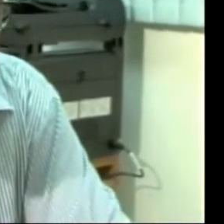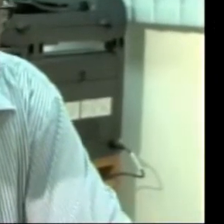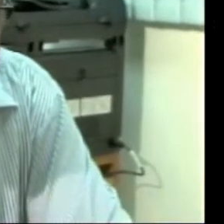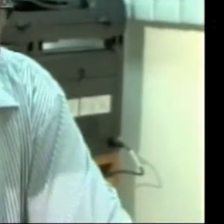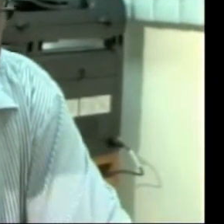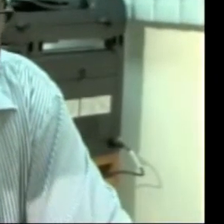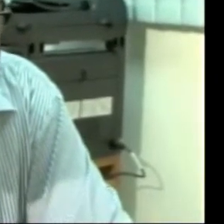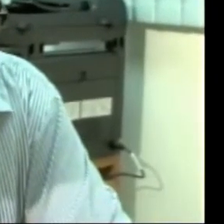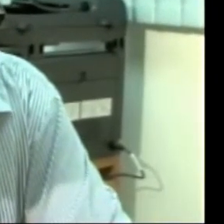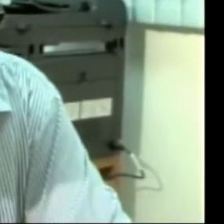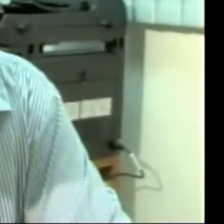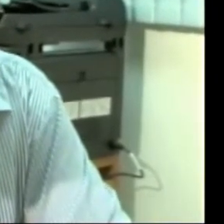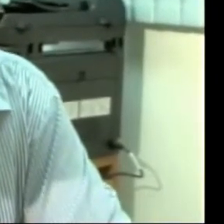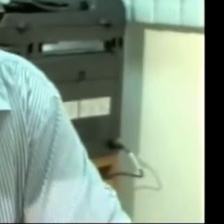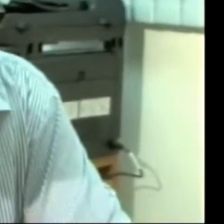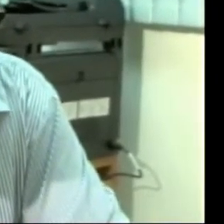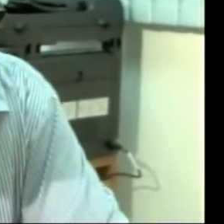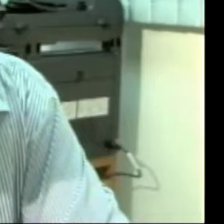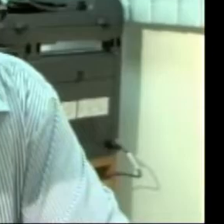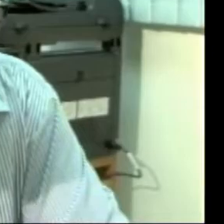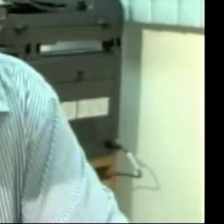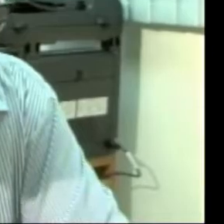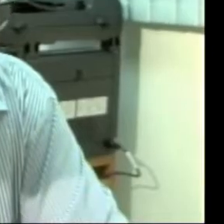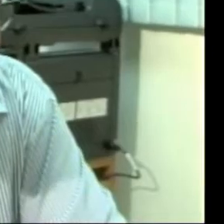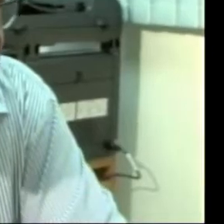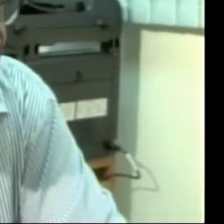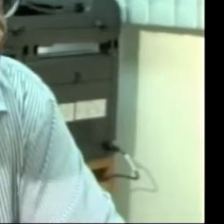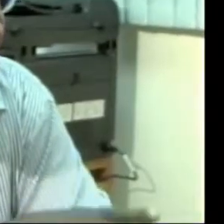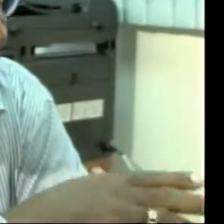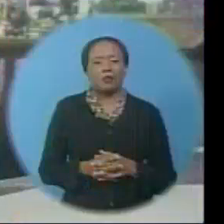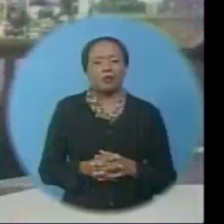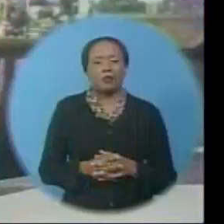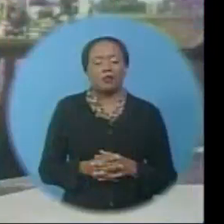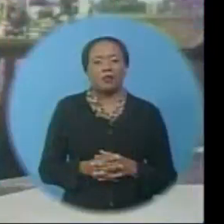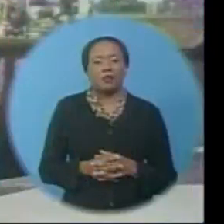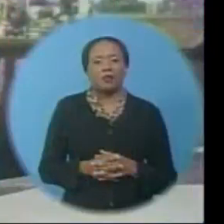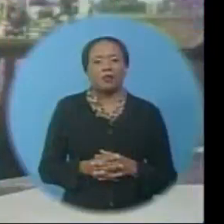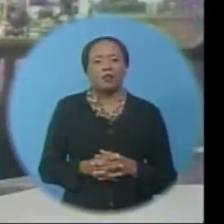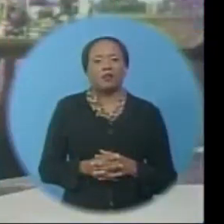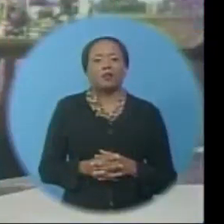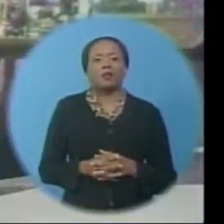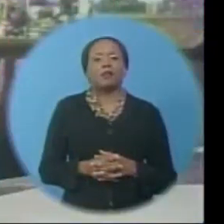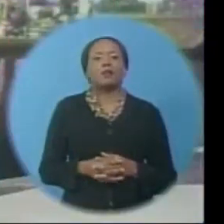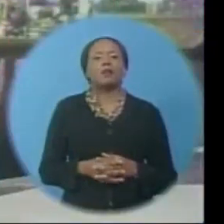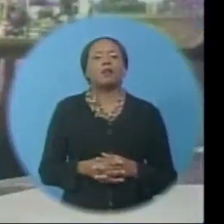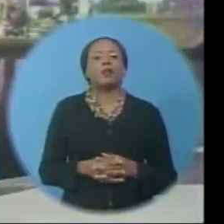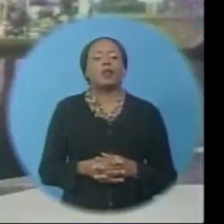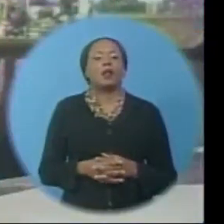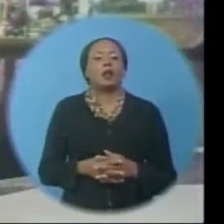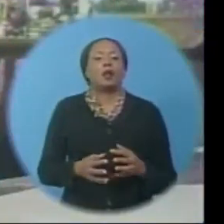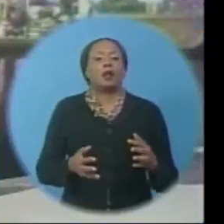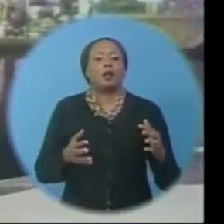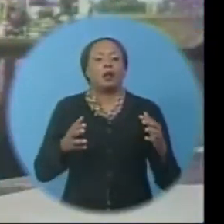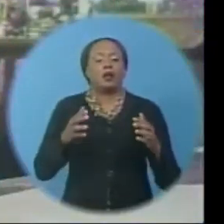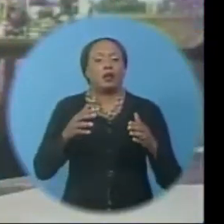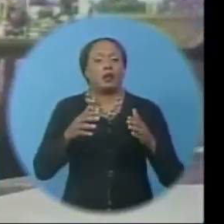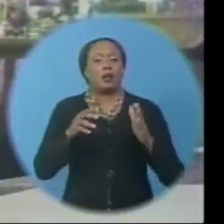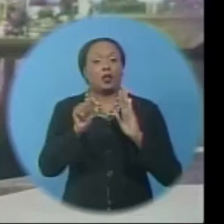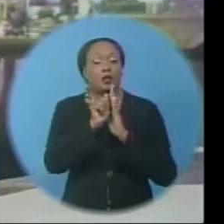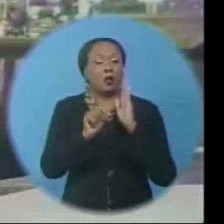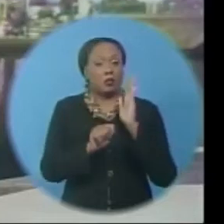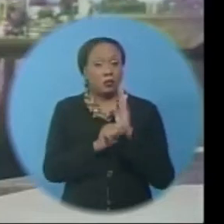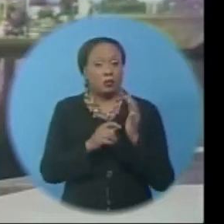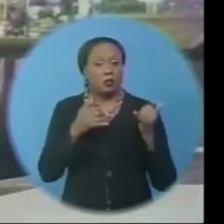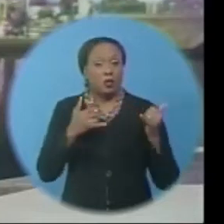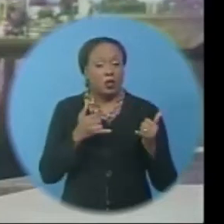as a whole an A for the cooperation. And what started as a gloomy day in Bridgetown turned